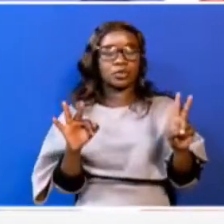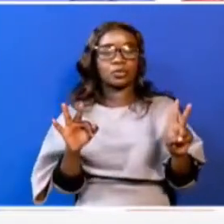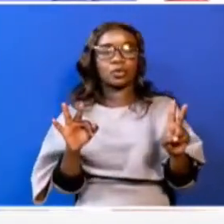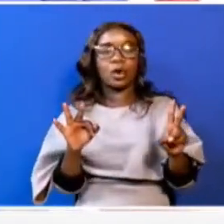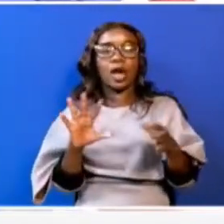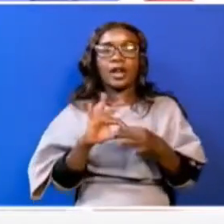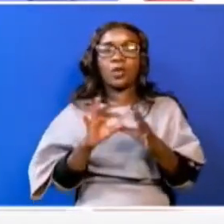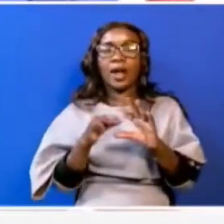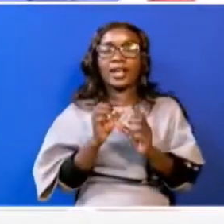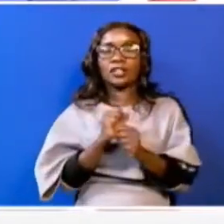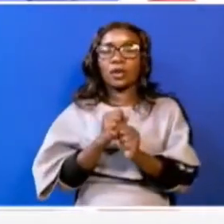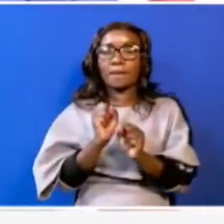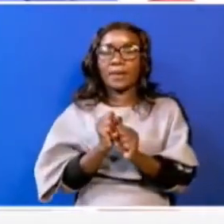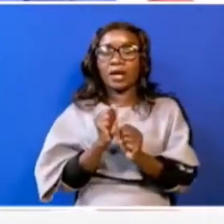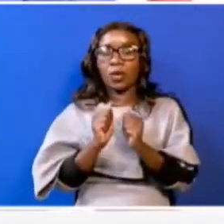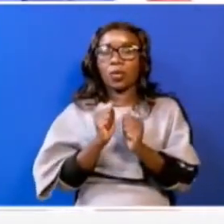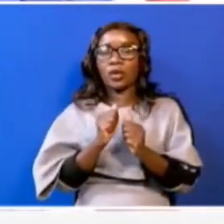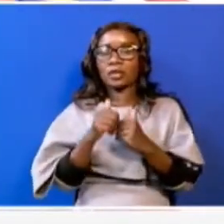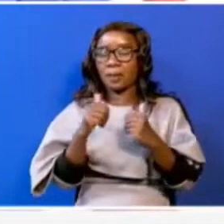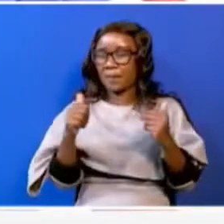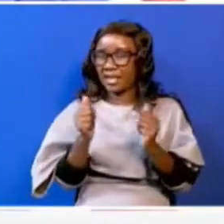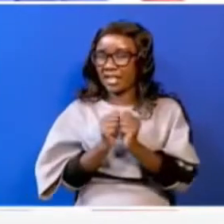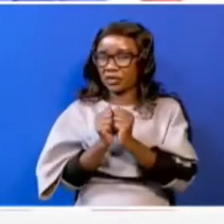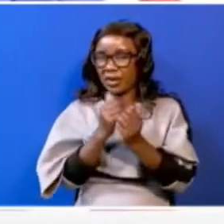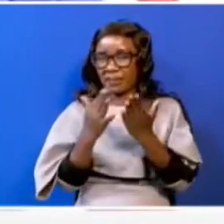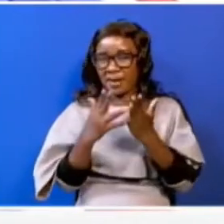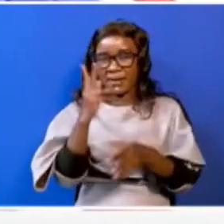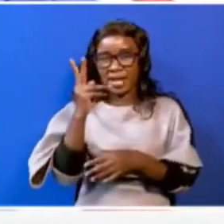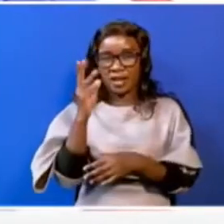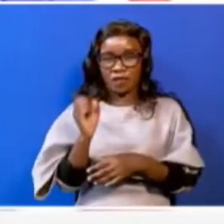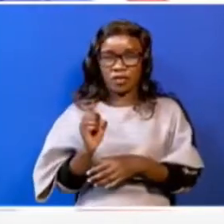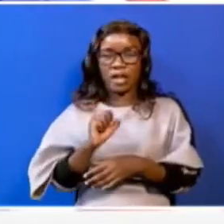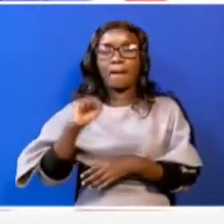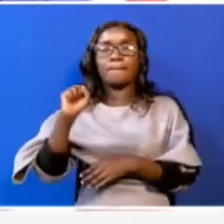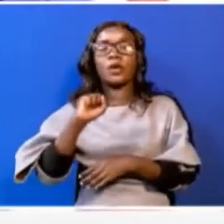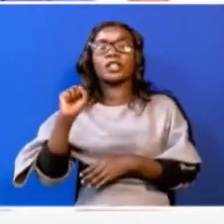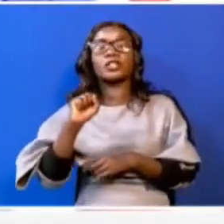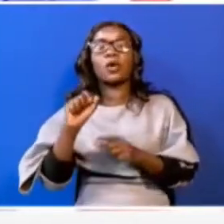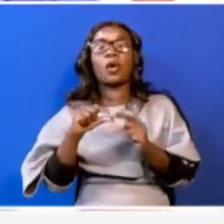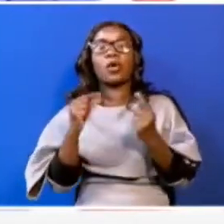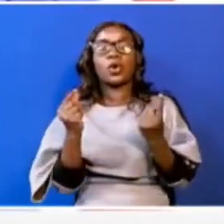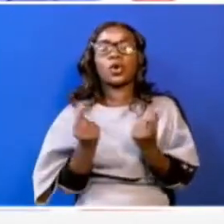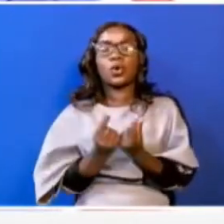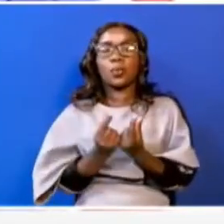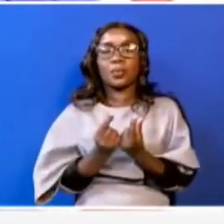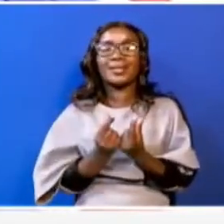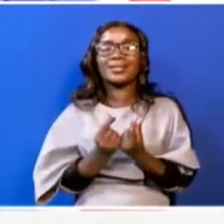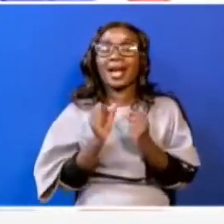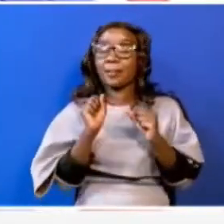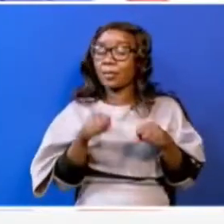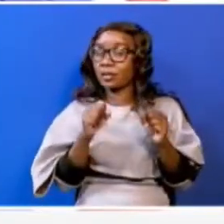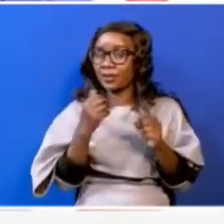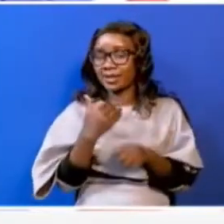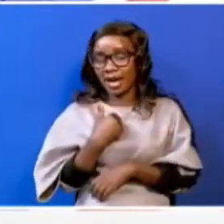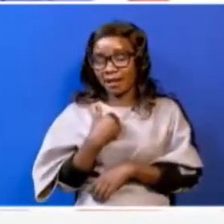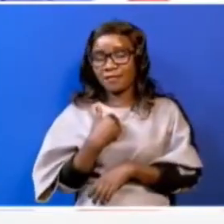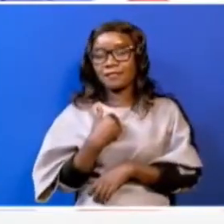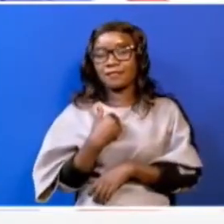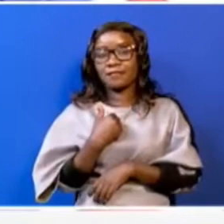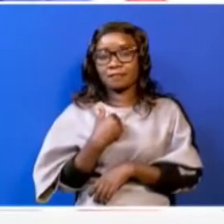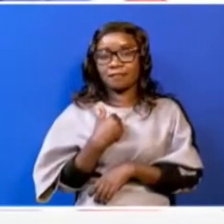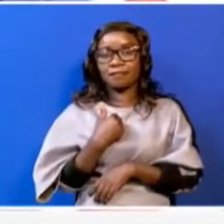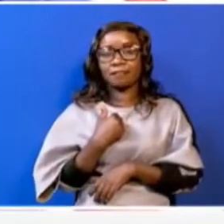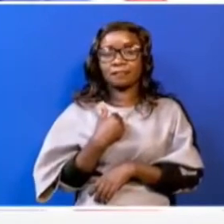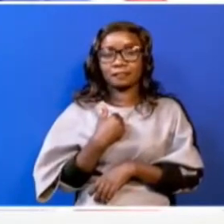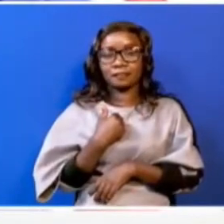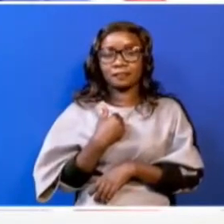making, which may bring together maybe about 40 political parties. There's that possibility. There's that